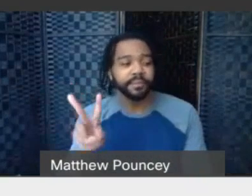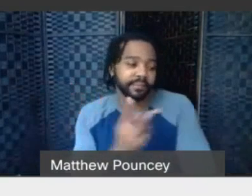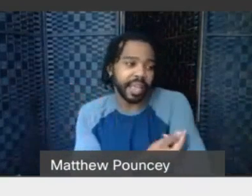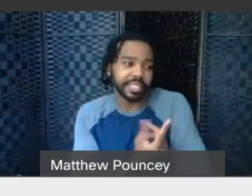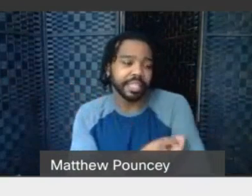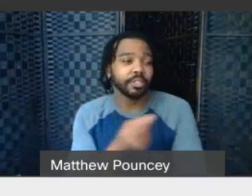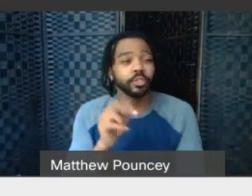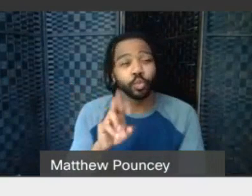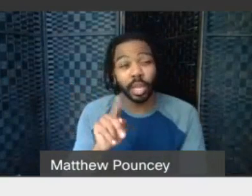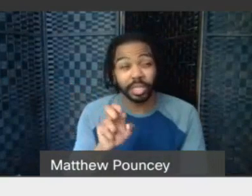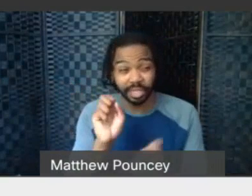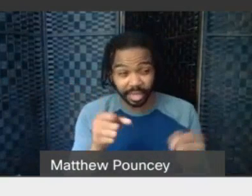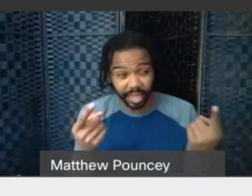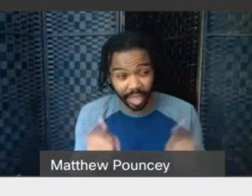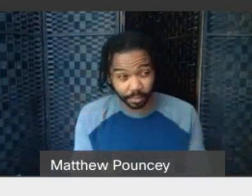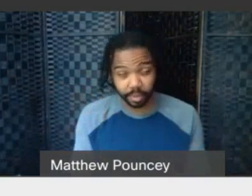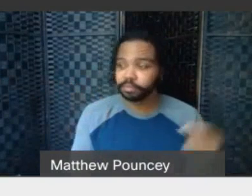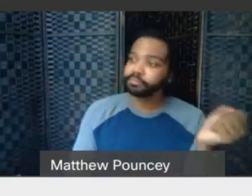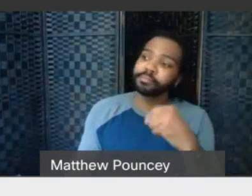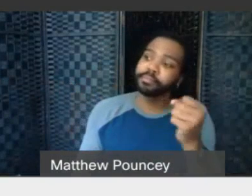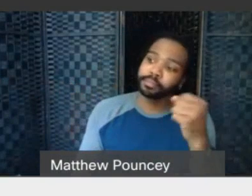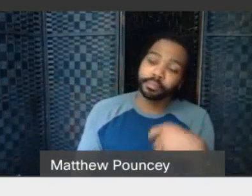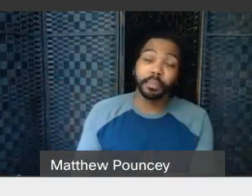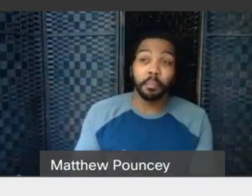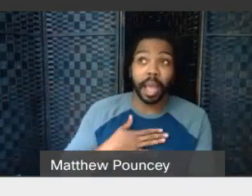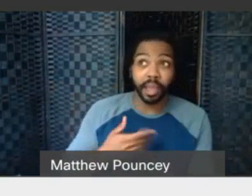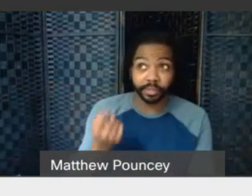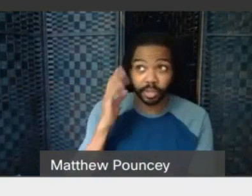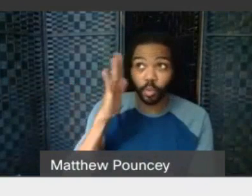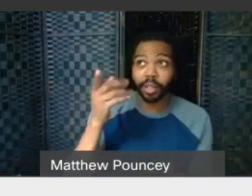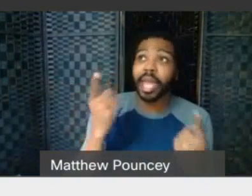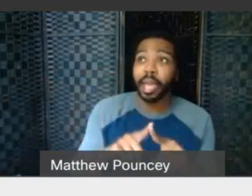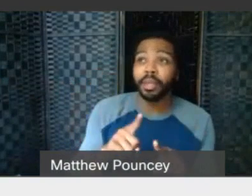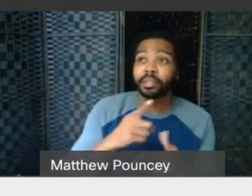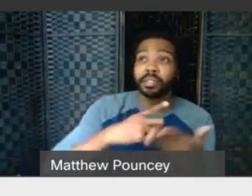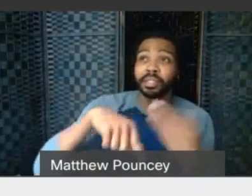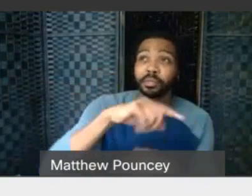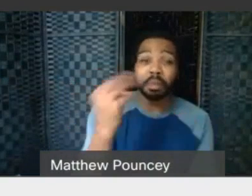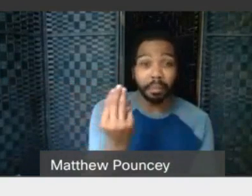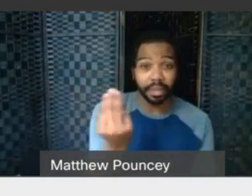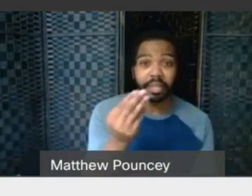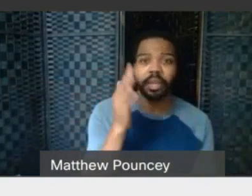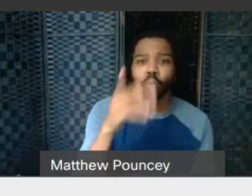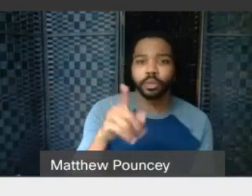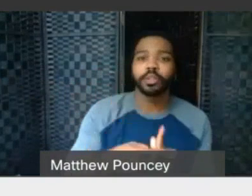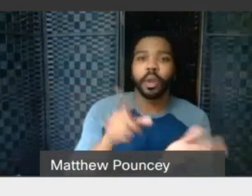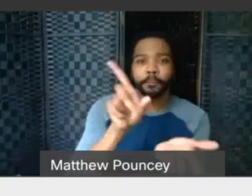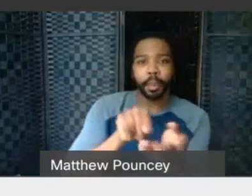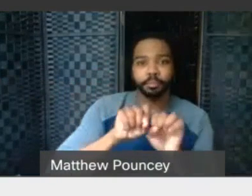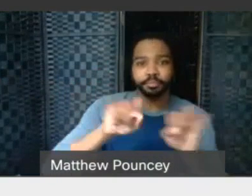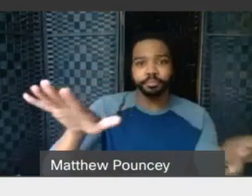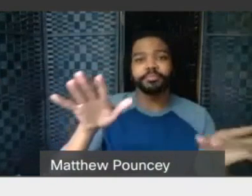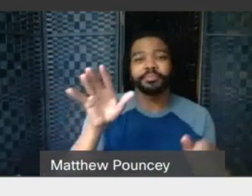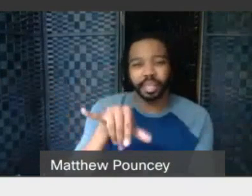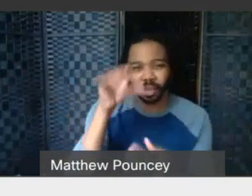happen? Yes. And my understanding is that it will be happening starting on Monday. We will be publishing that so that as people